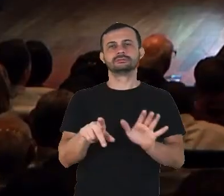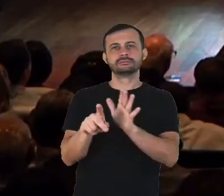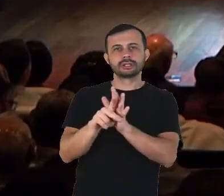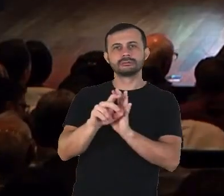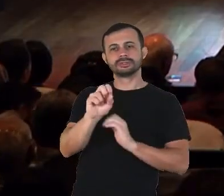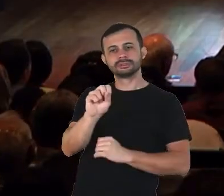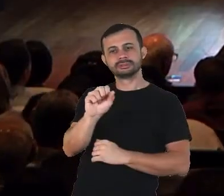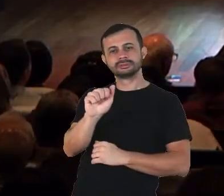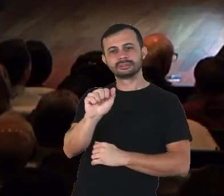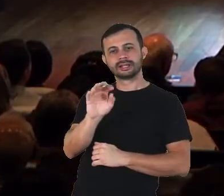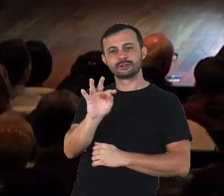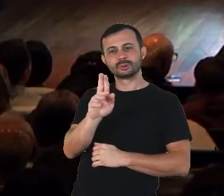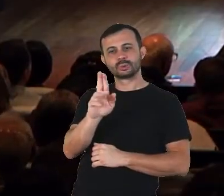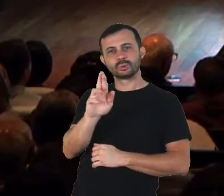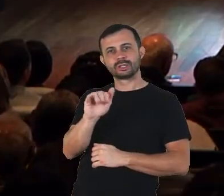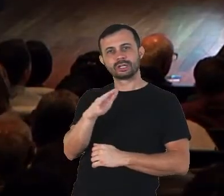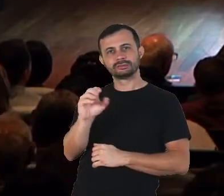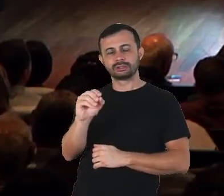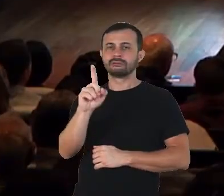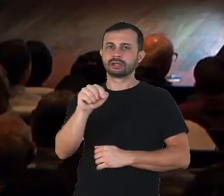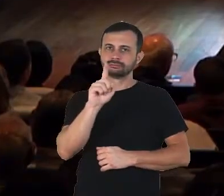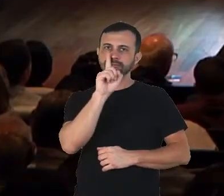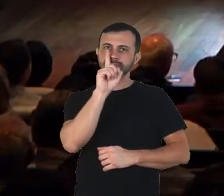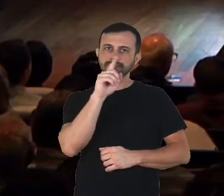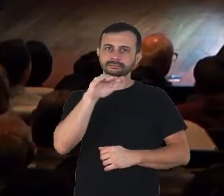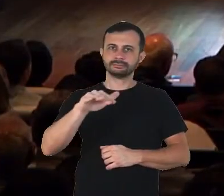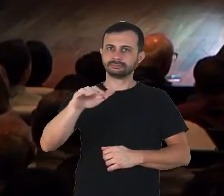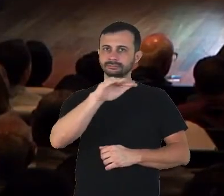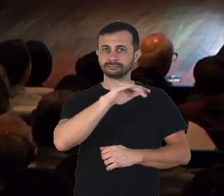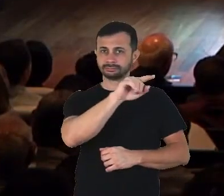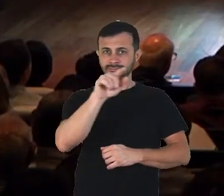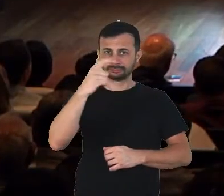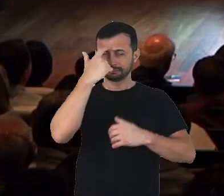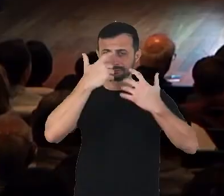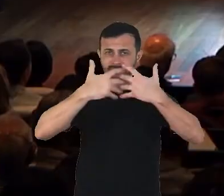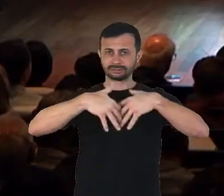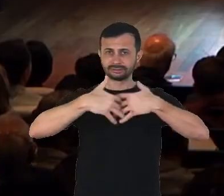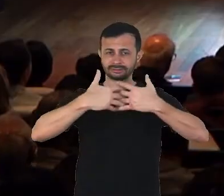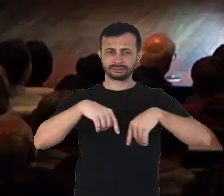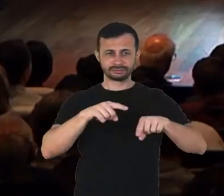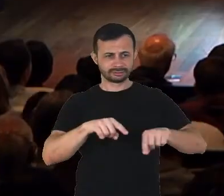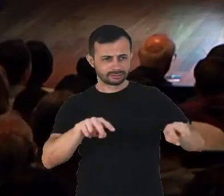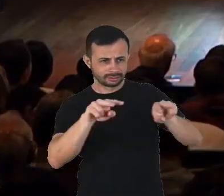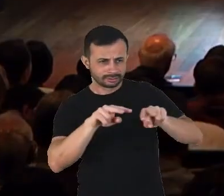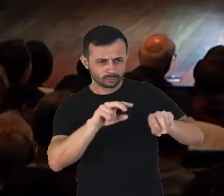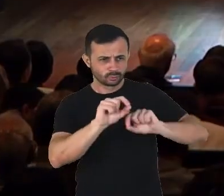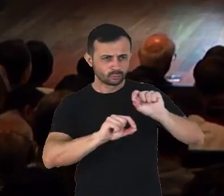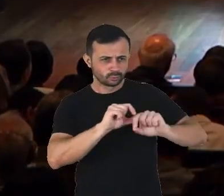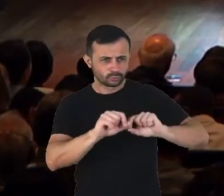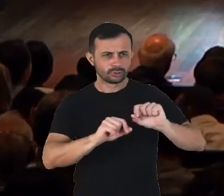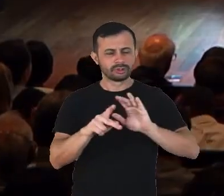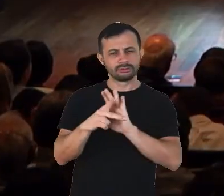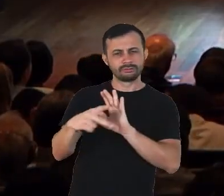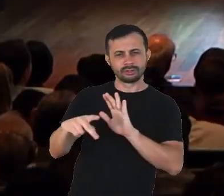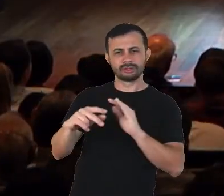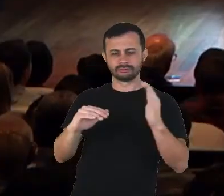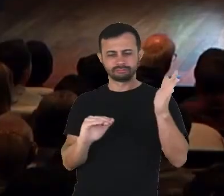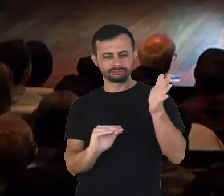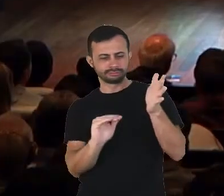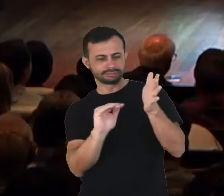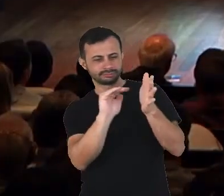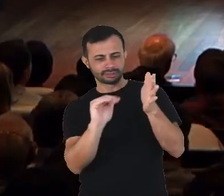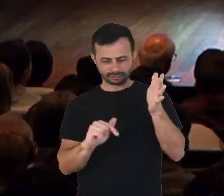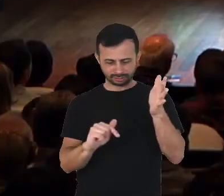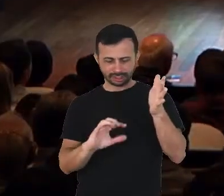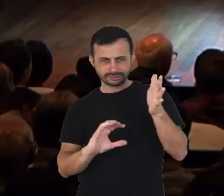If anybody thinks that at the bottom of the pile is gonna be dry, that's not actually true. So one thing that I